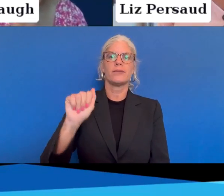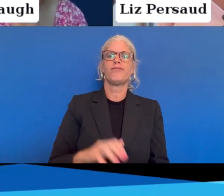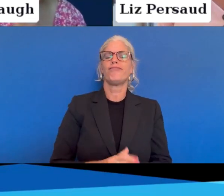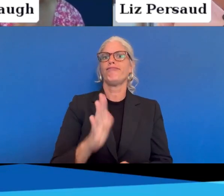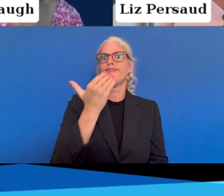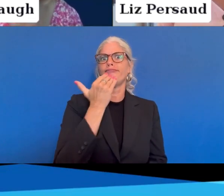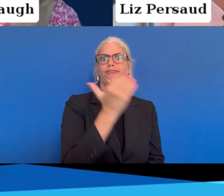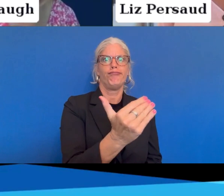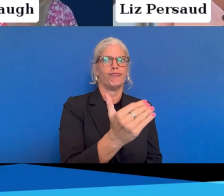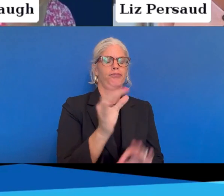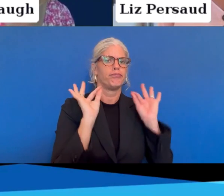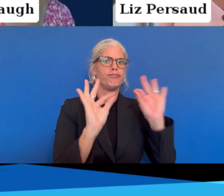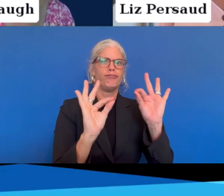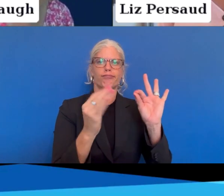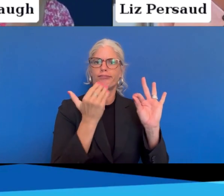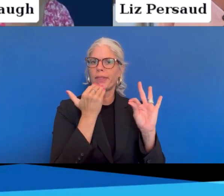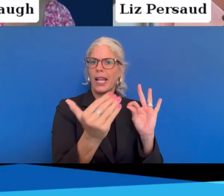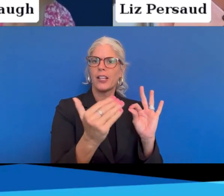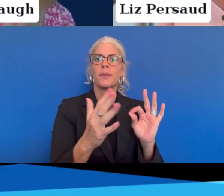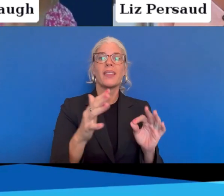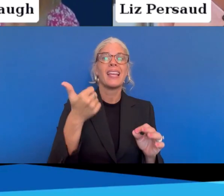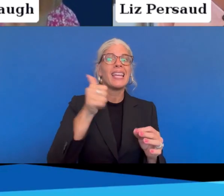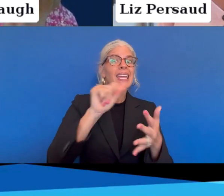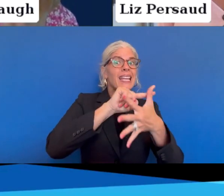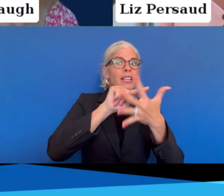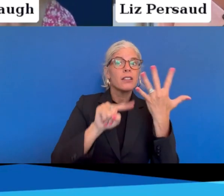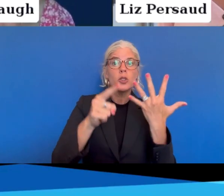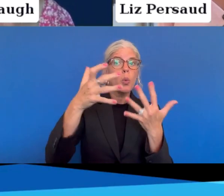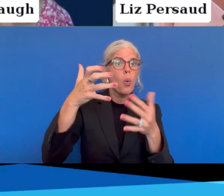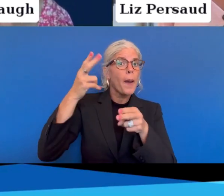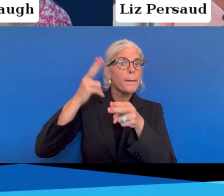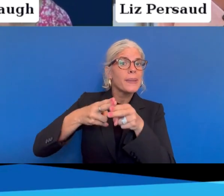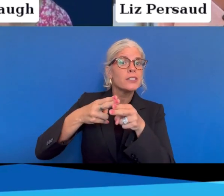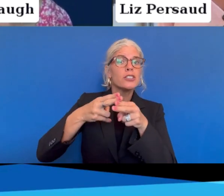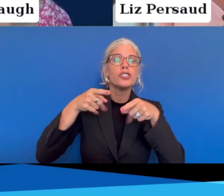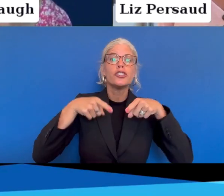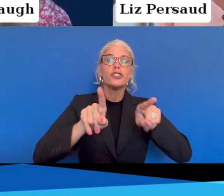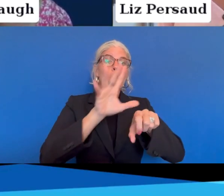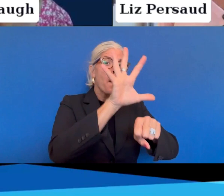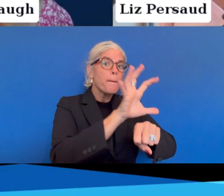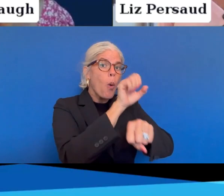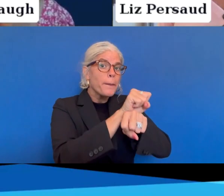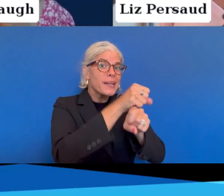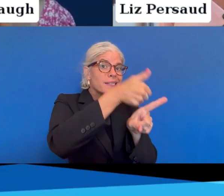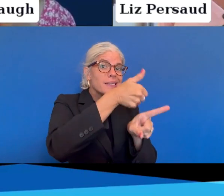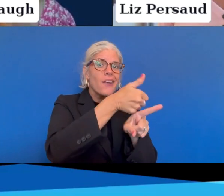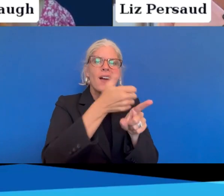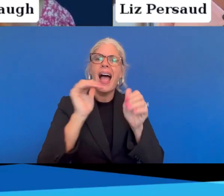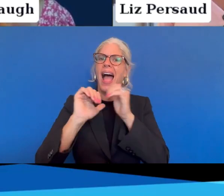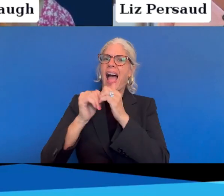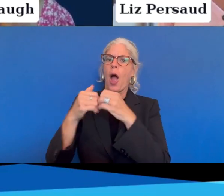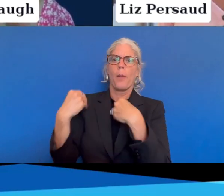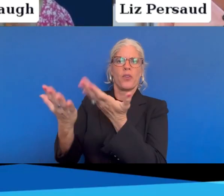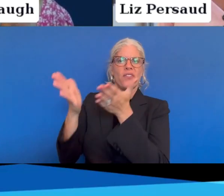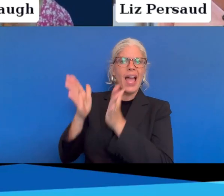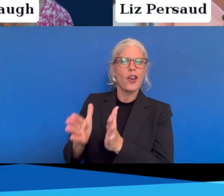Terrific. Thank you so much. Anything else that you wanted to mention about during the appointment itself, how a